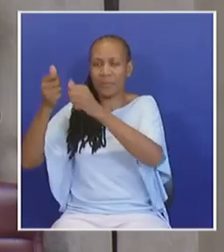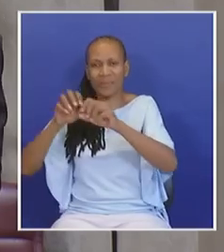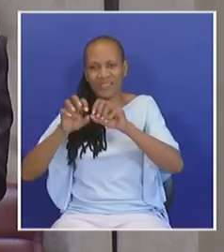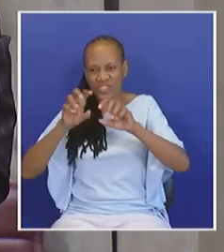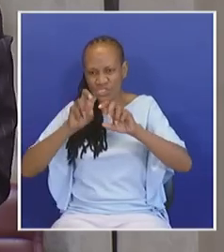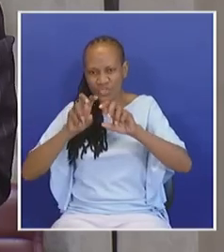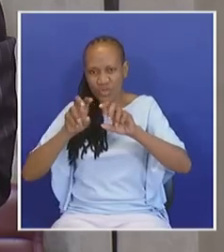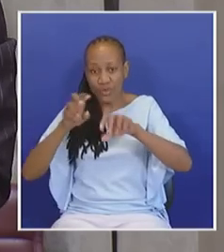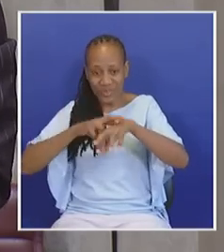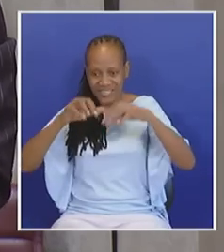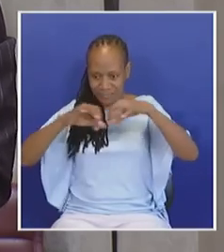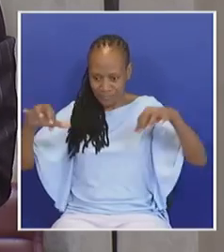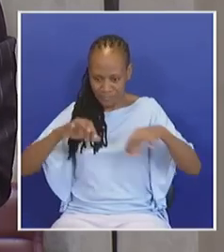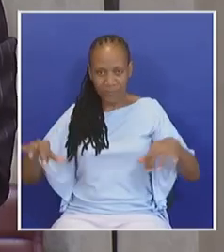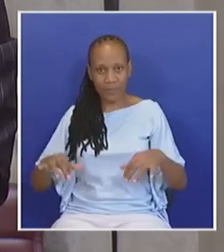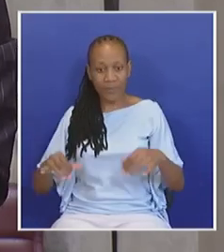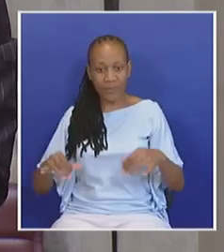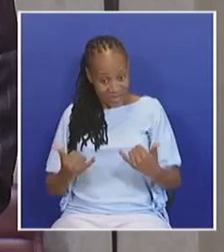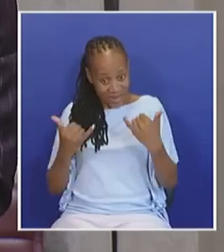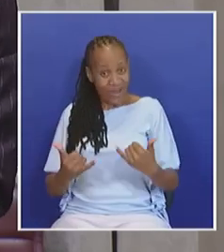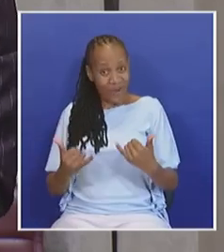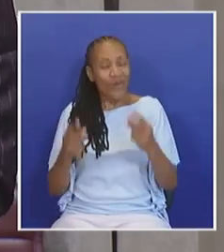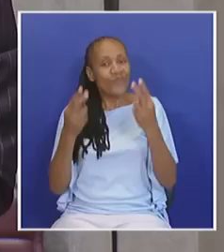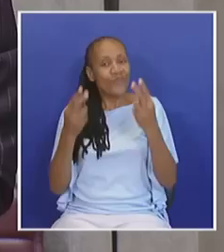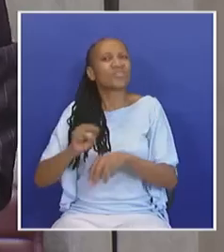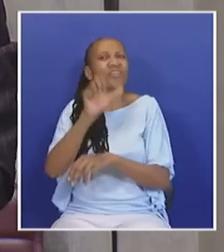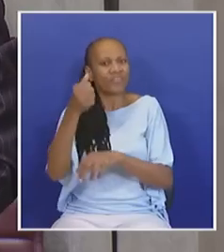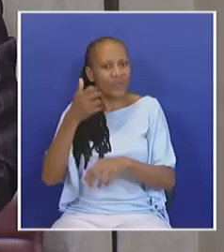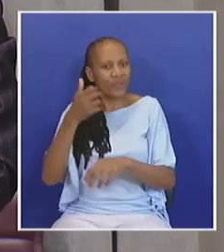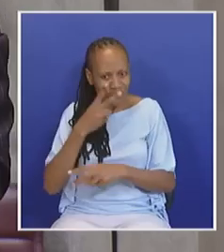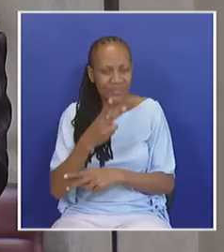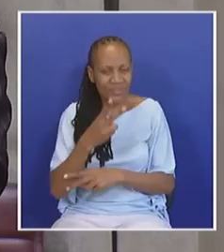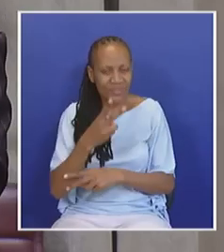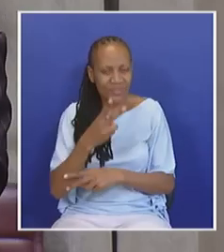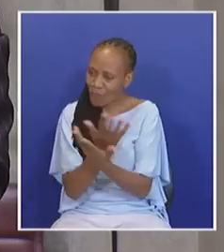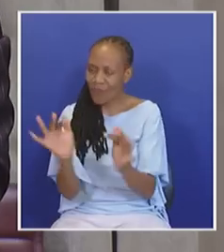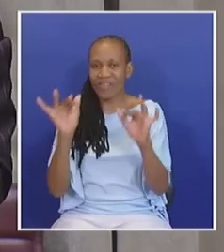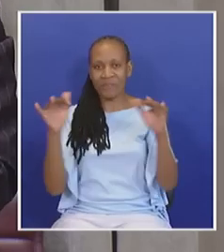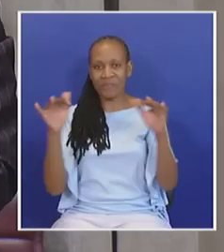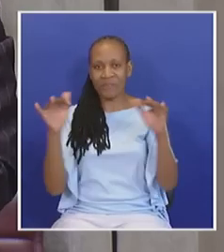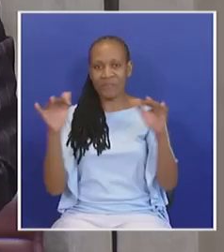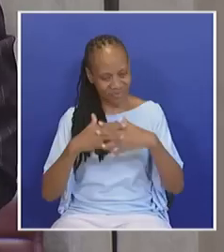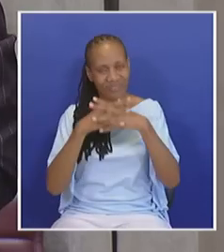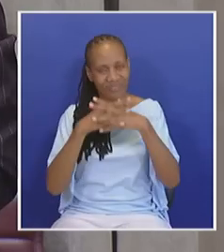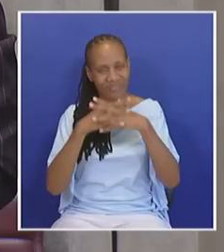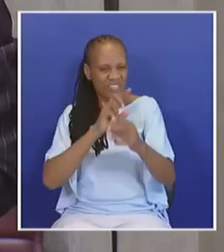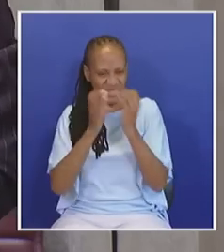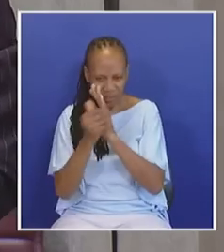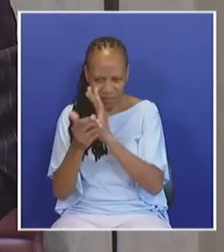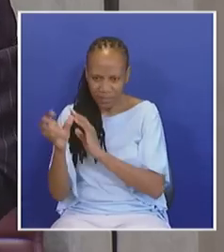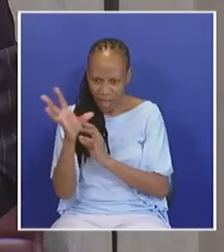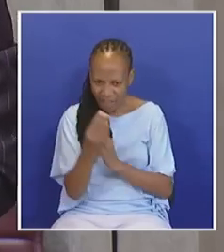build the South Africa of our dreams, a South Africa in which all of its people are able the more fully to realize their potential, we